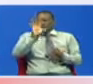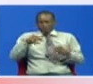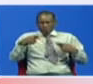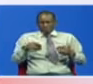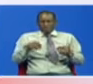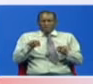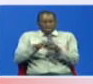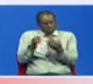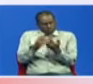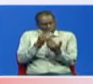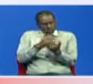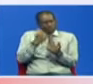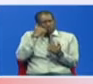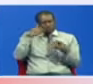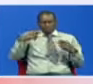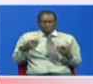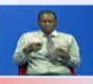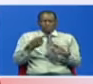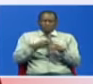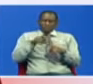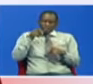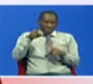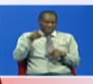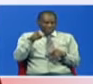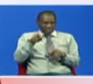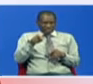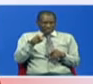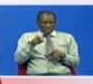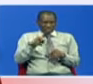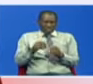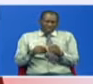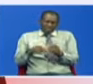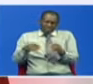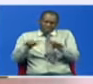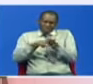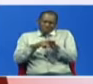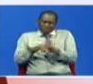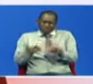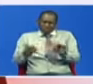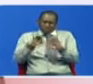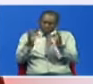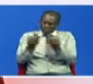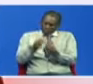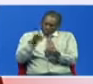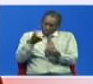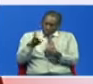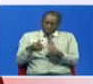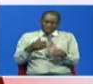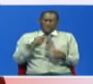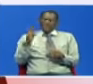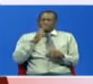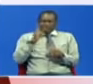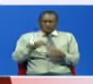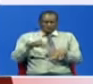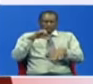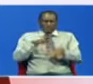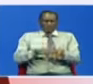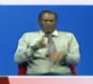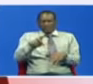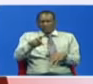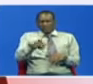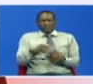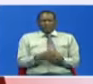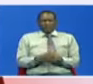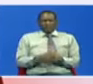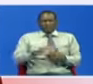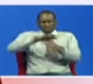sick, then that puts the immediate members of the household at risk of transmission of disease. I